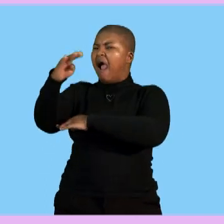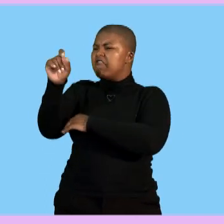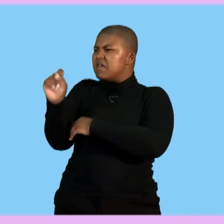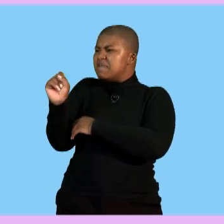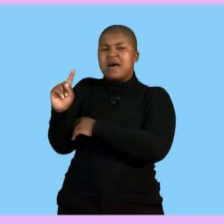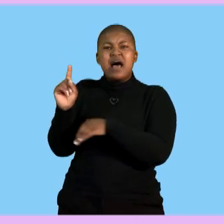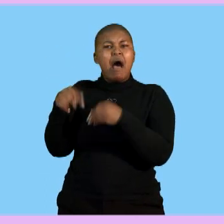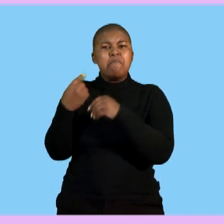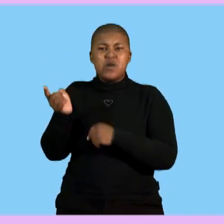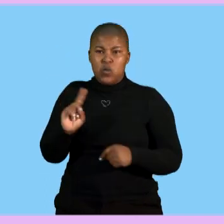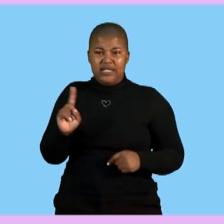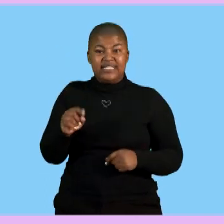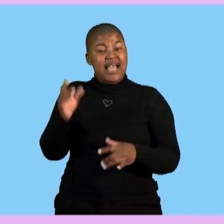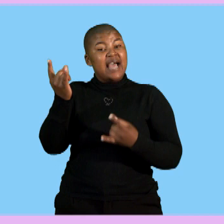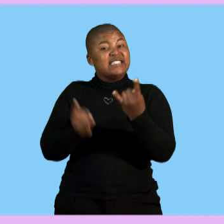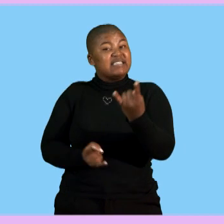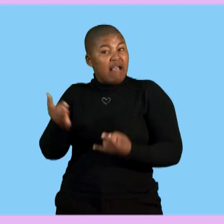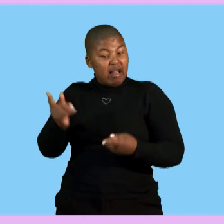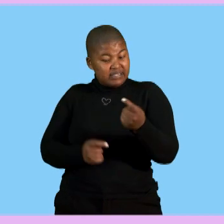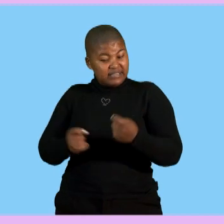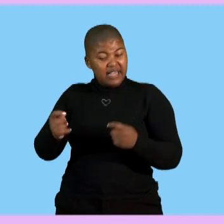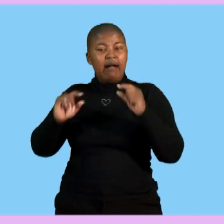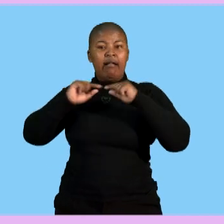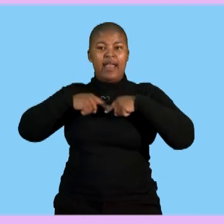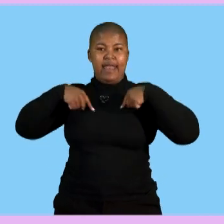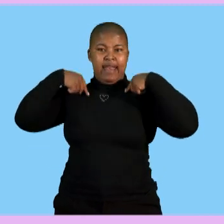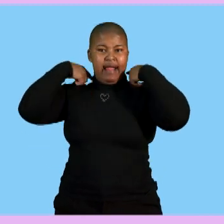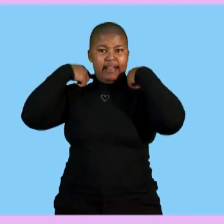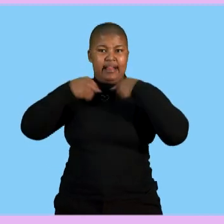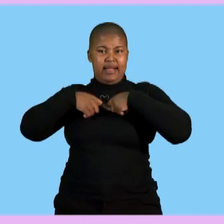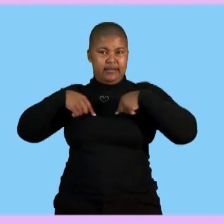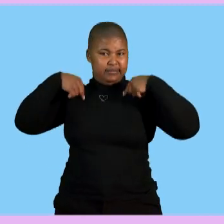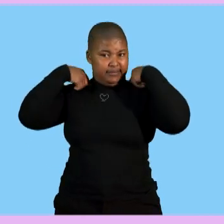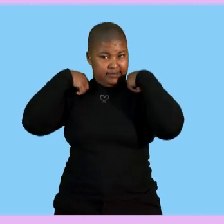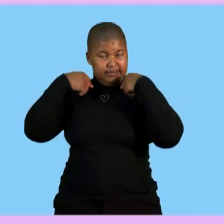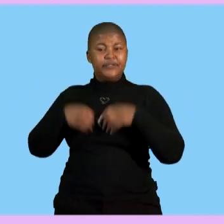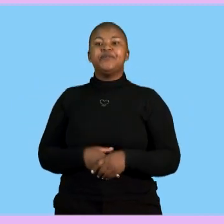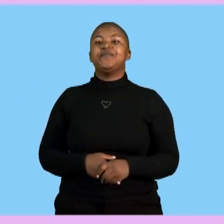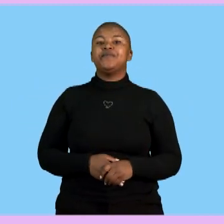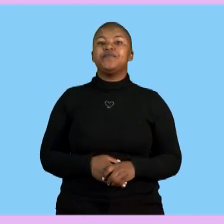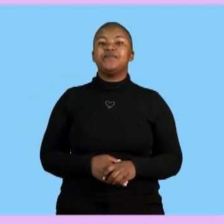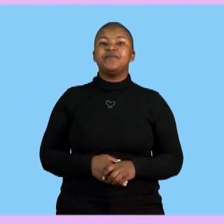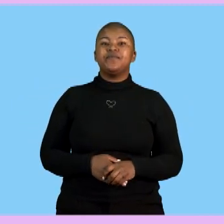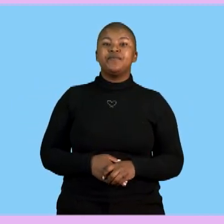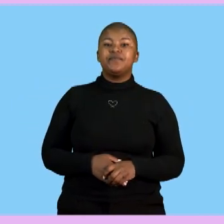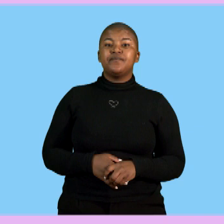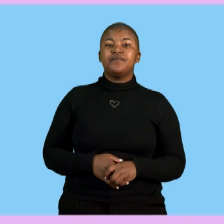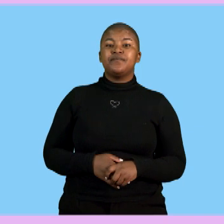of necklaces. There is the number of necklaces, and then at